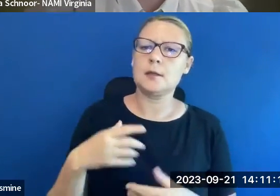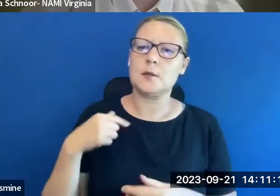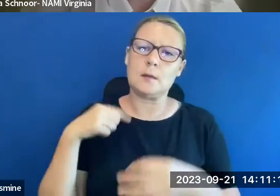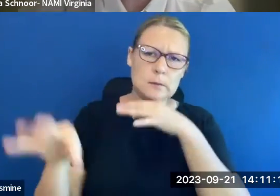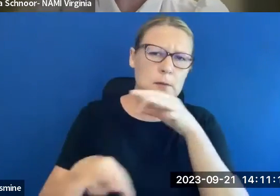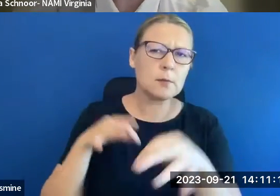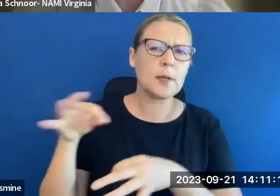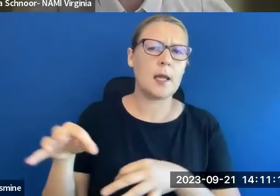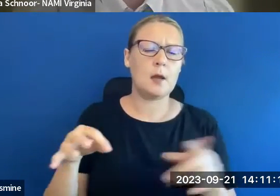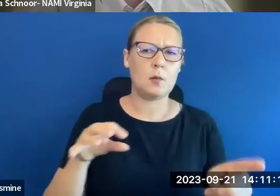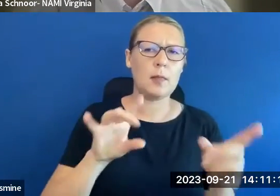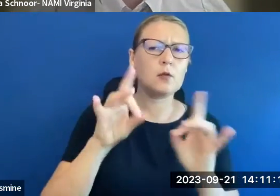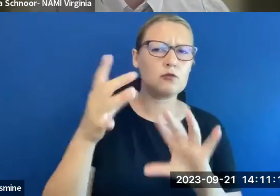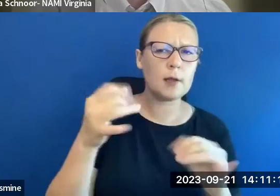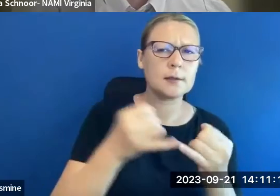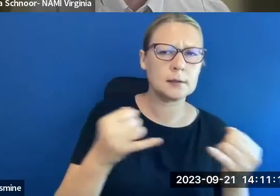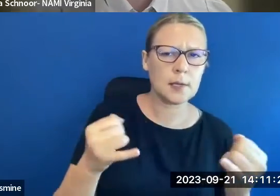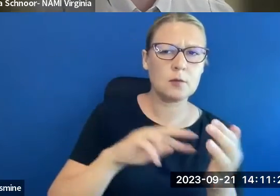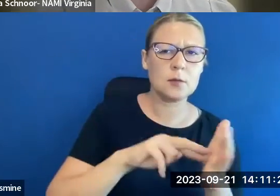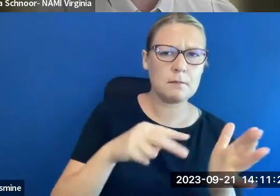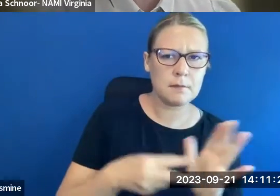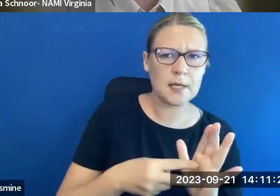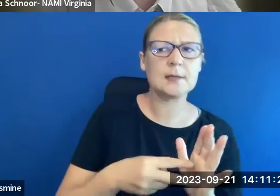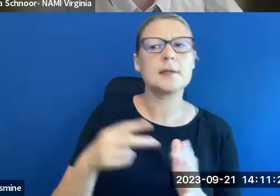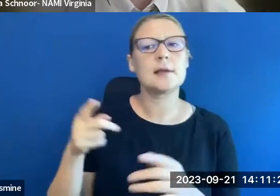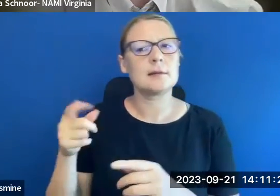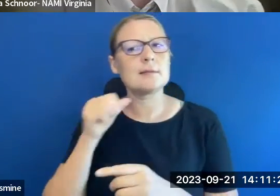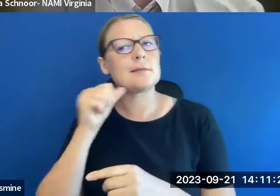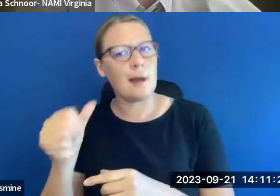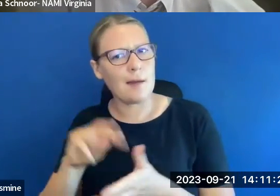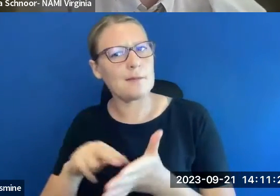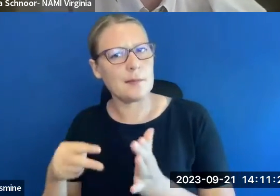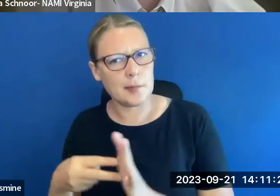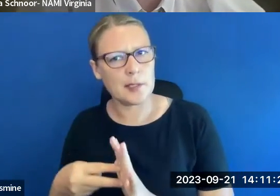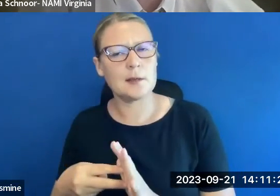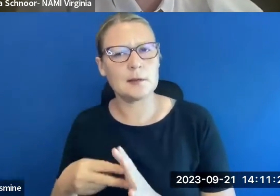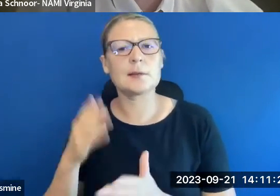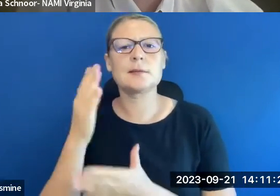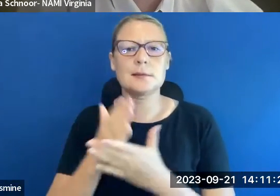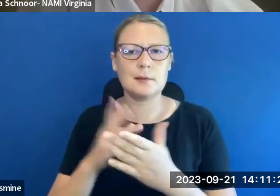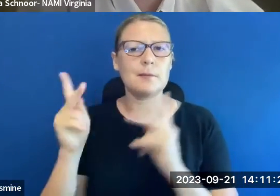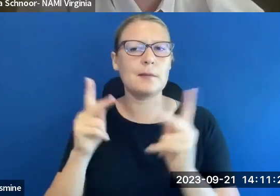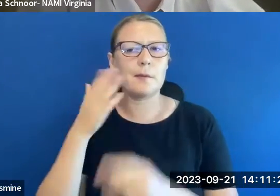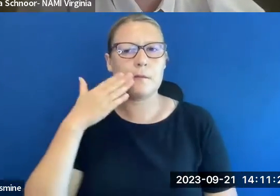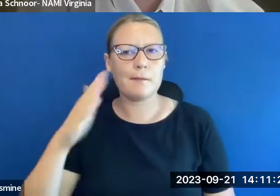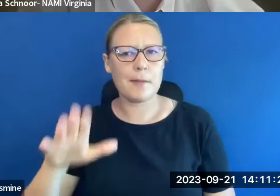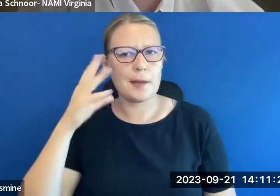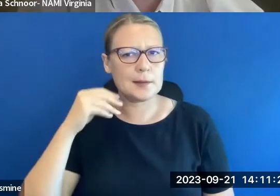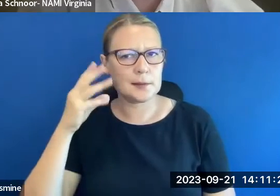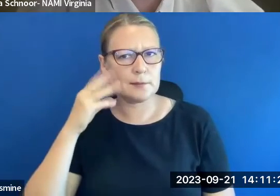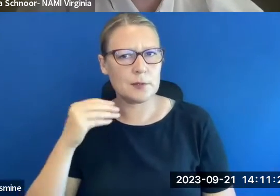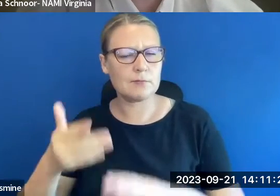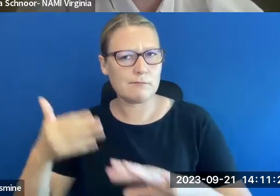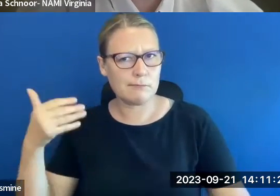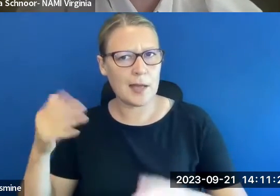it's not. Because I think there's some people who have bad experiences with crisis support